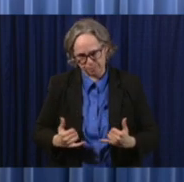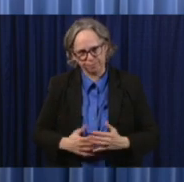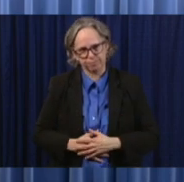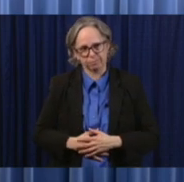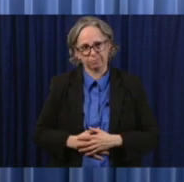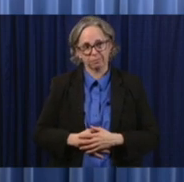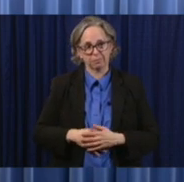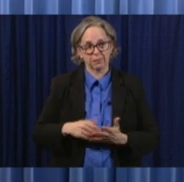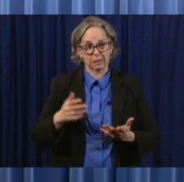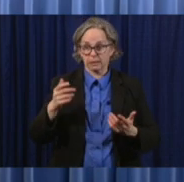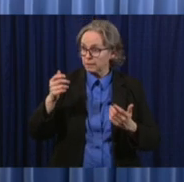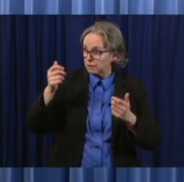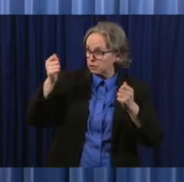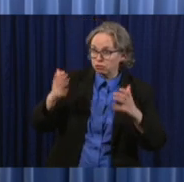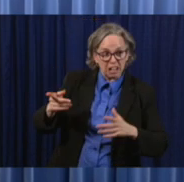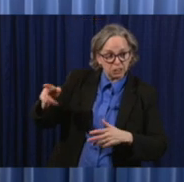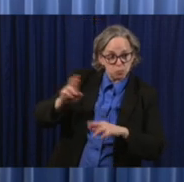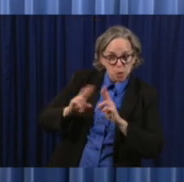is up.